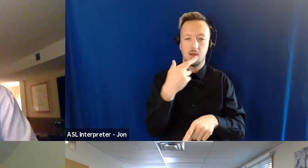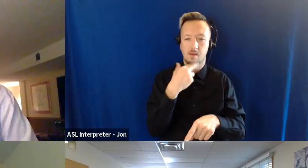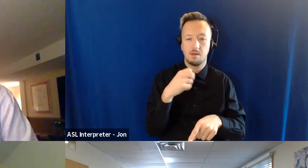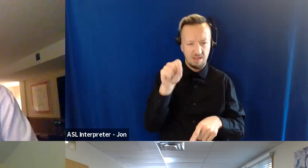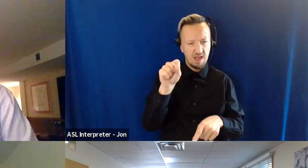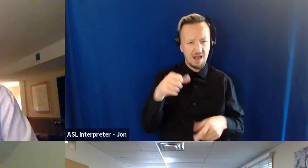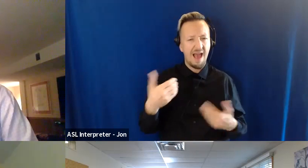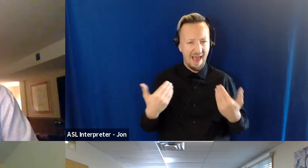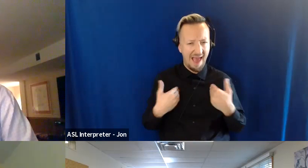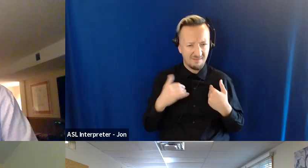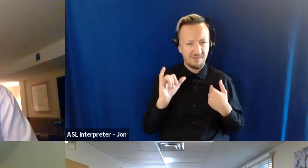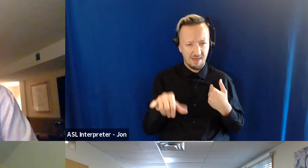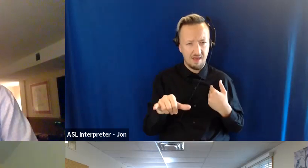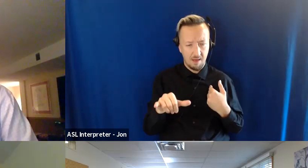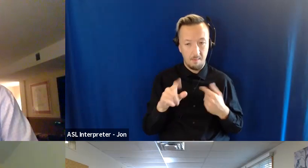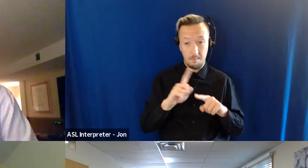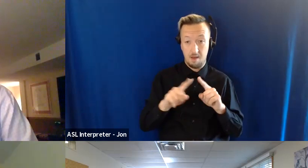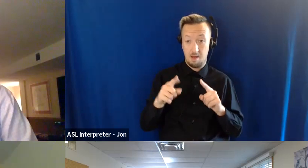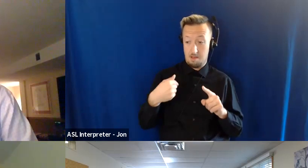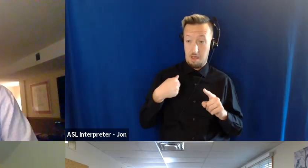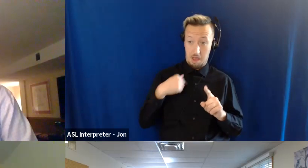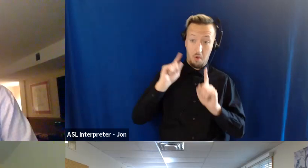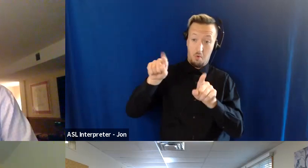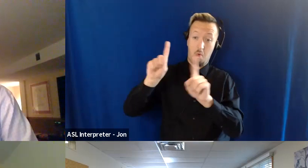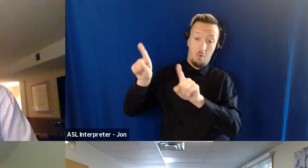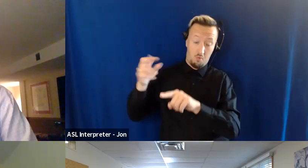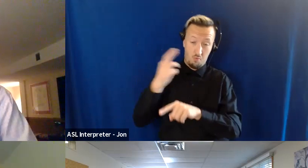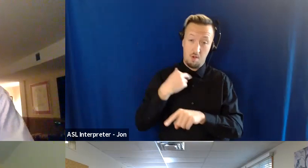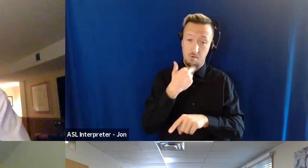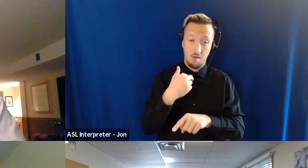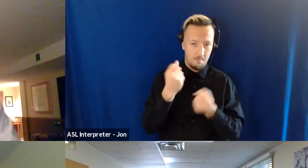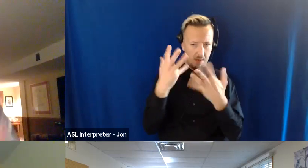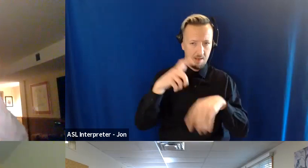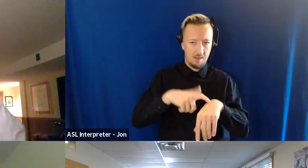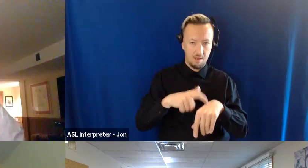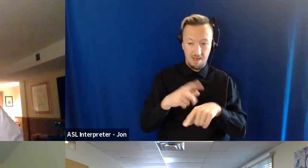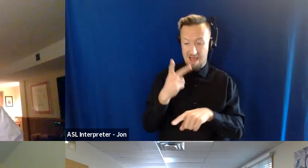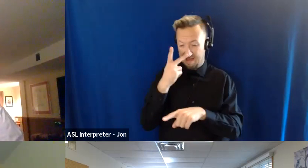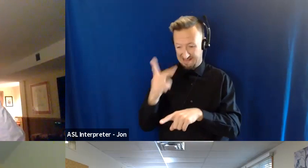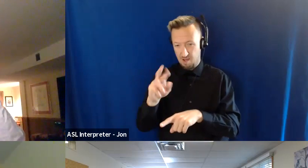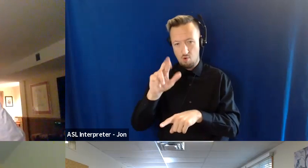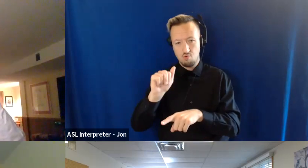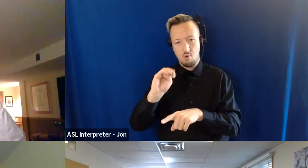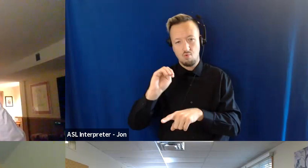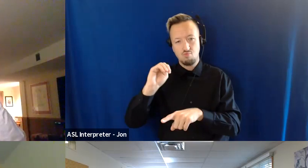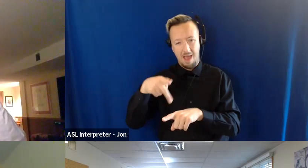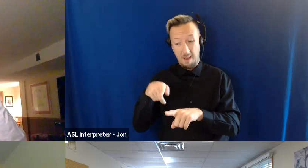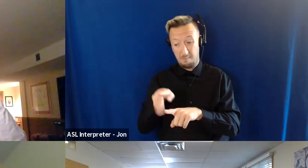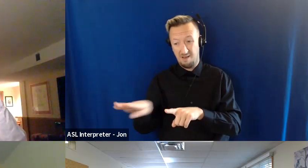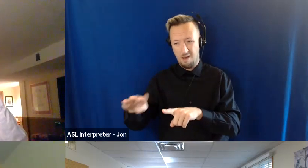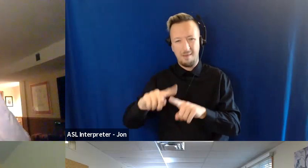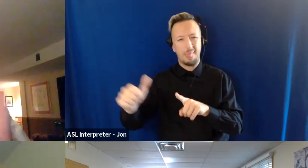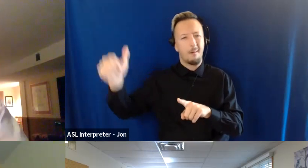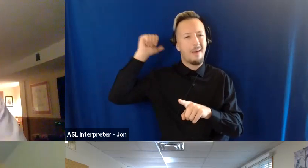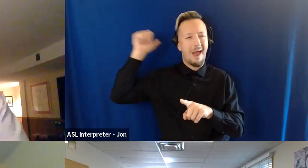those, but I mean, I go to restaurants all the time and I see they're all ramps, but they're usually in the back of the restaurant.